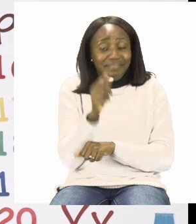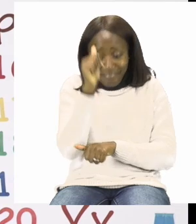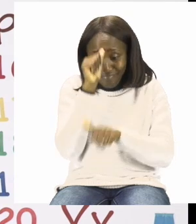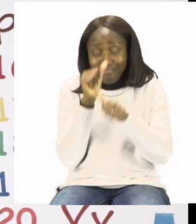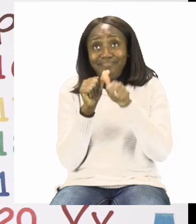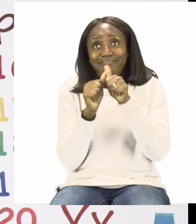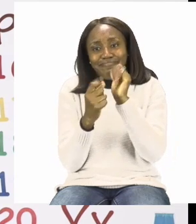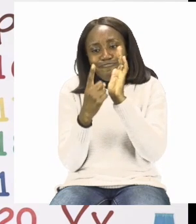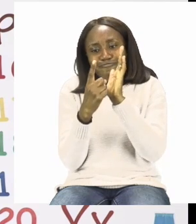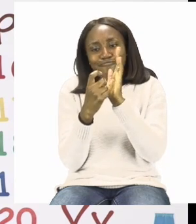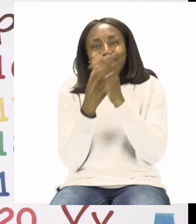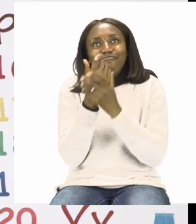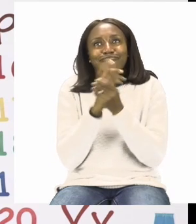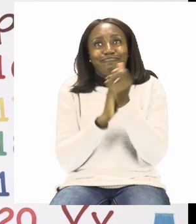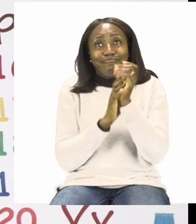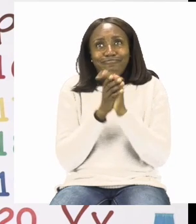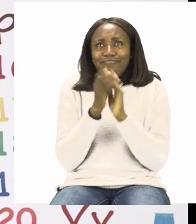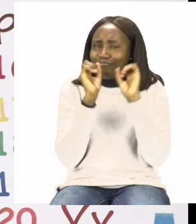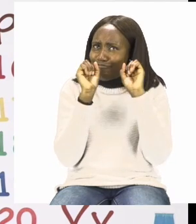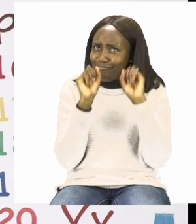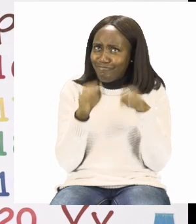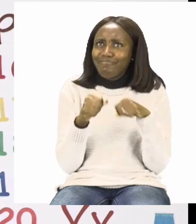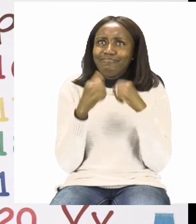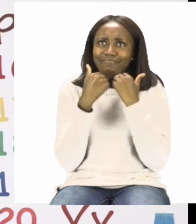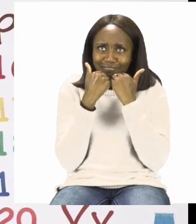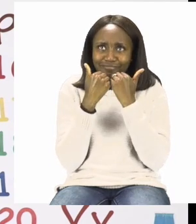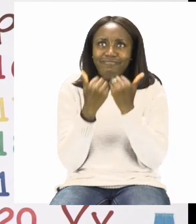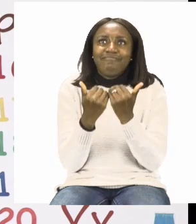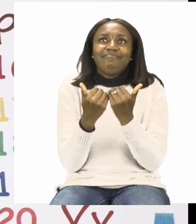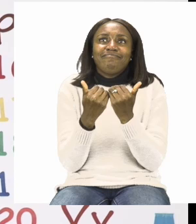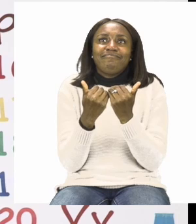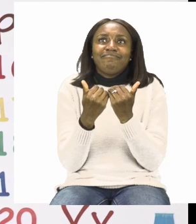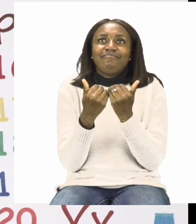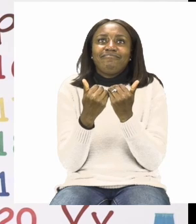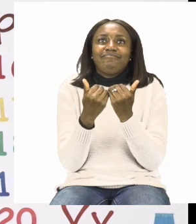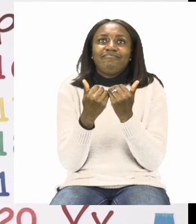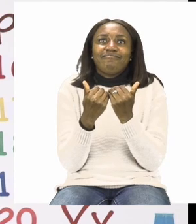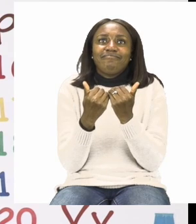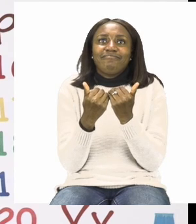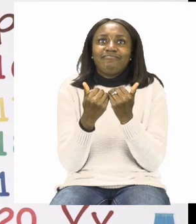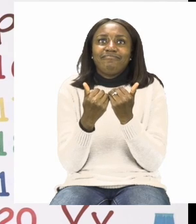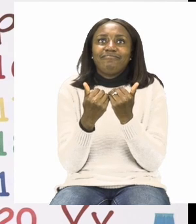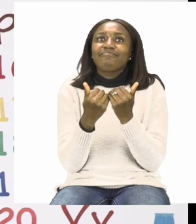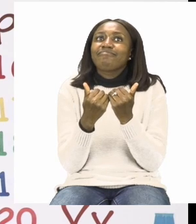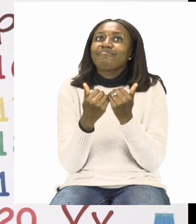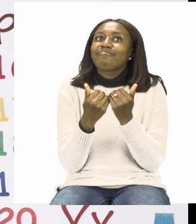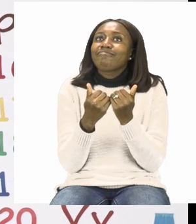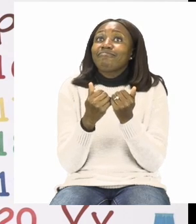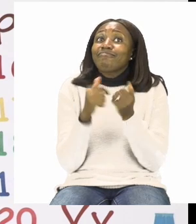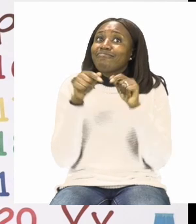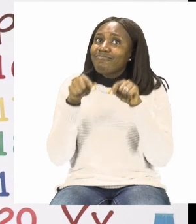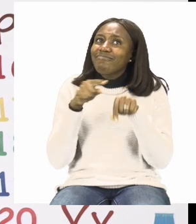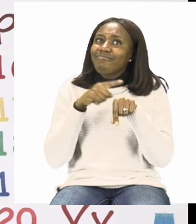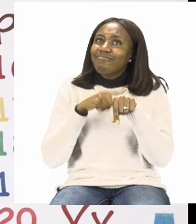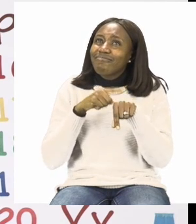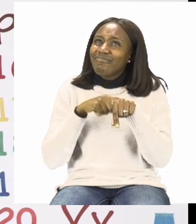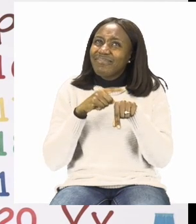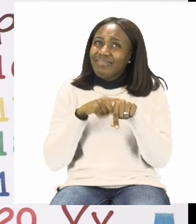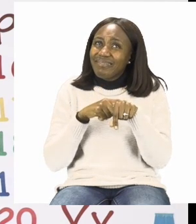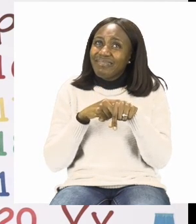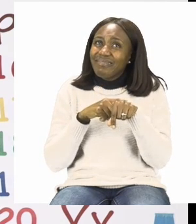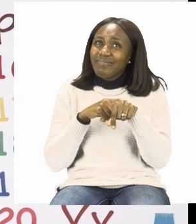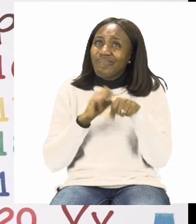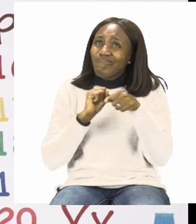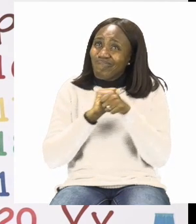to sanitize. Now, we are in a time where we